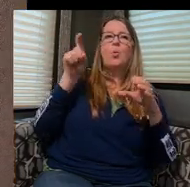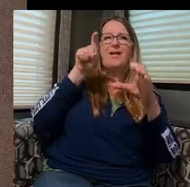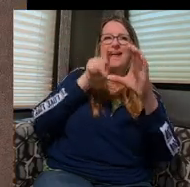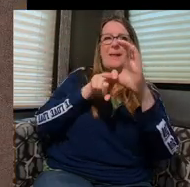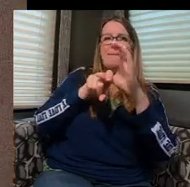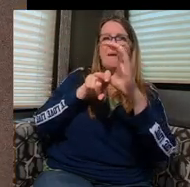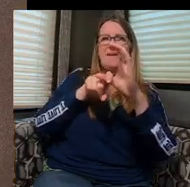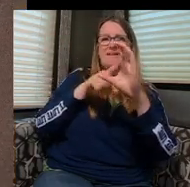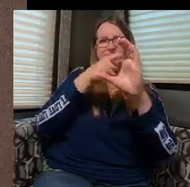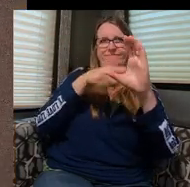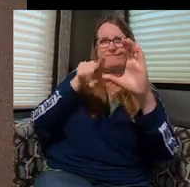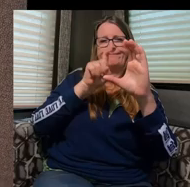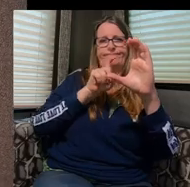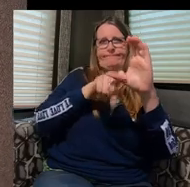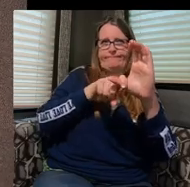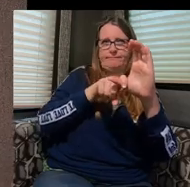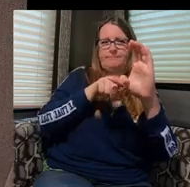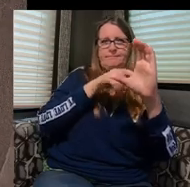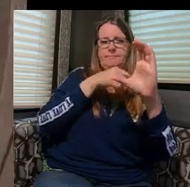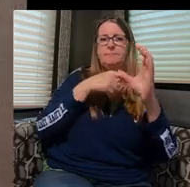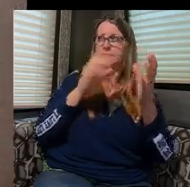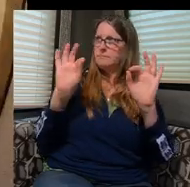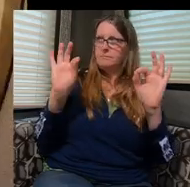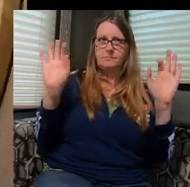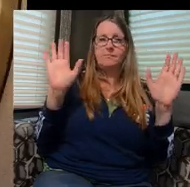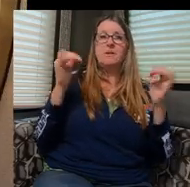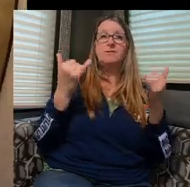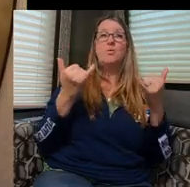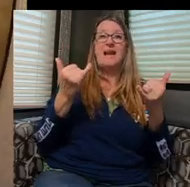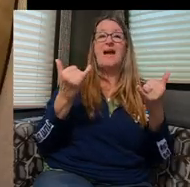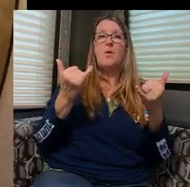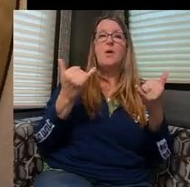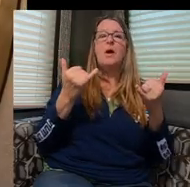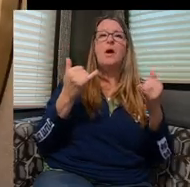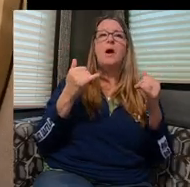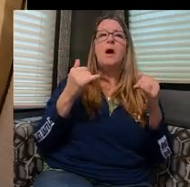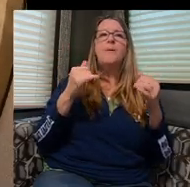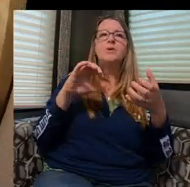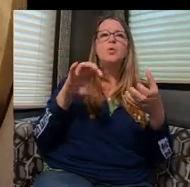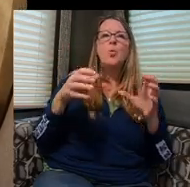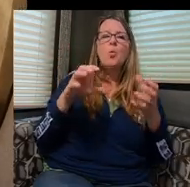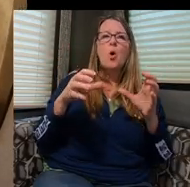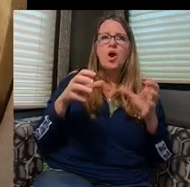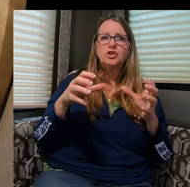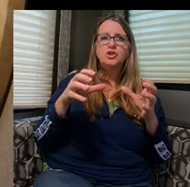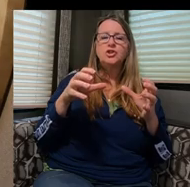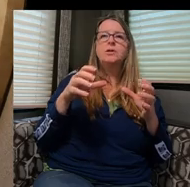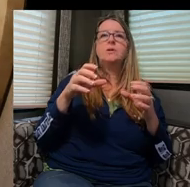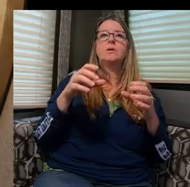will clip into this little horseshoe right here. Okay, so what I'm going to do is I'm going to do a little